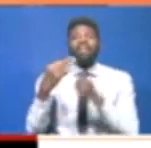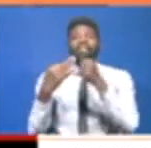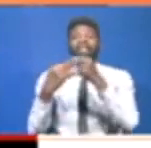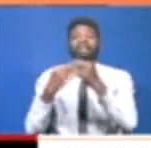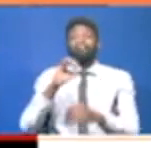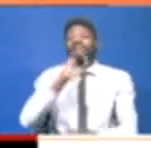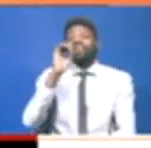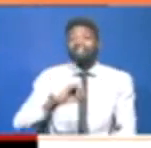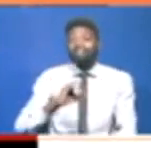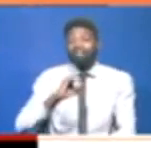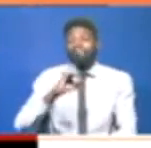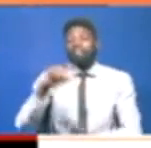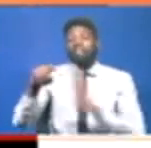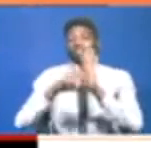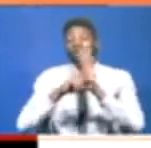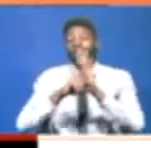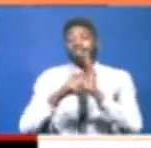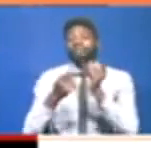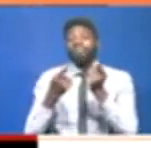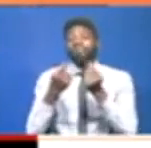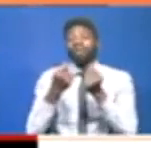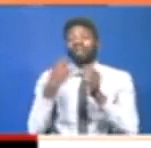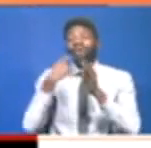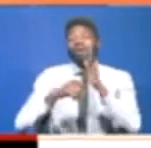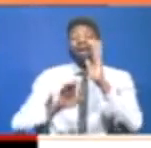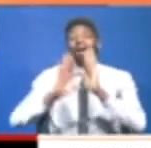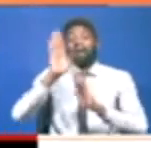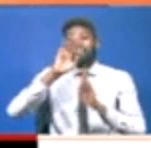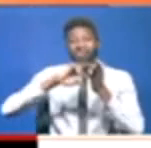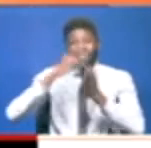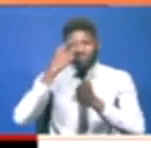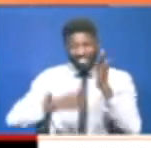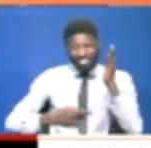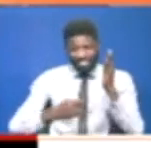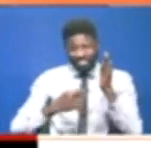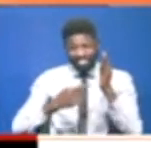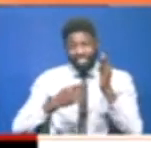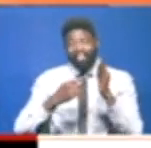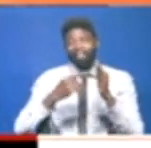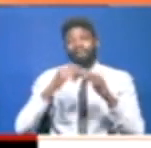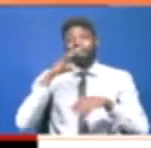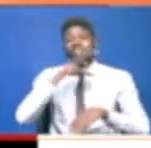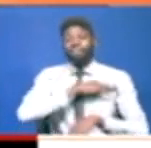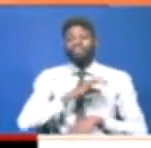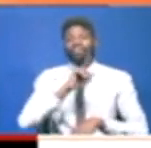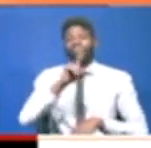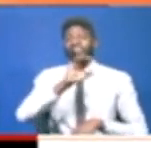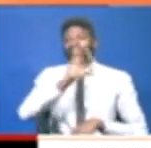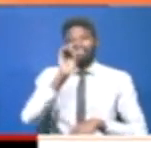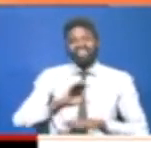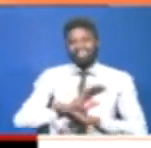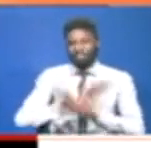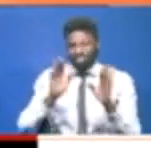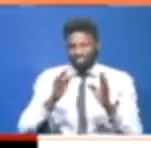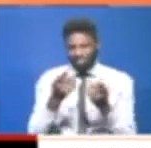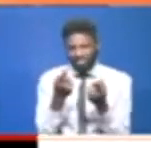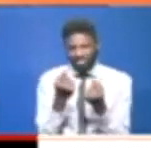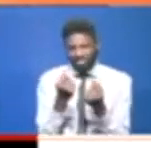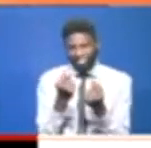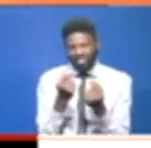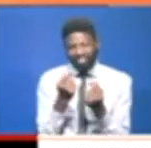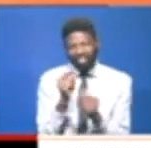the inflation, then it means that you're getting just 1% on your return. Yeah. Which is not a lot of money. It's not.